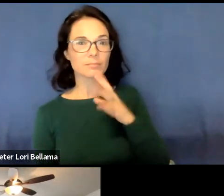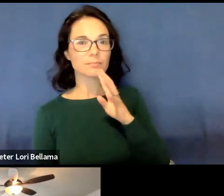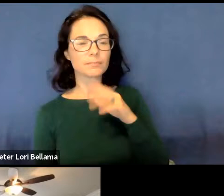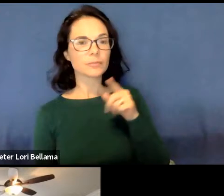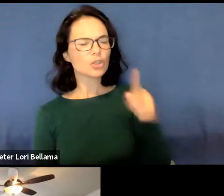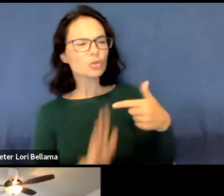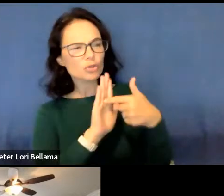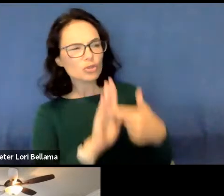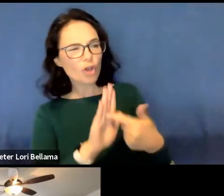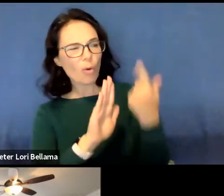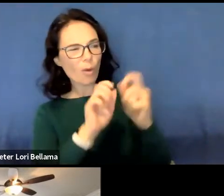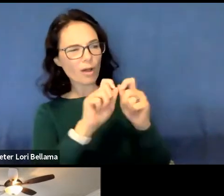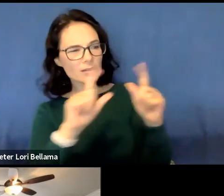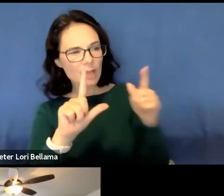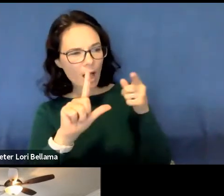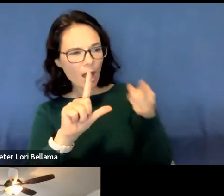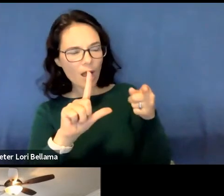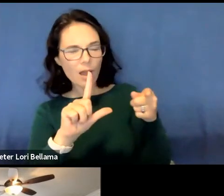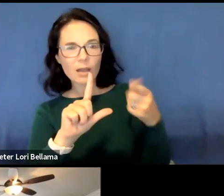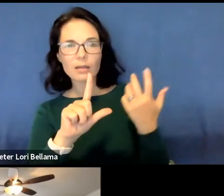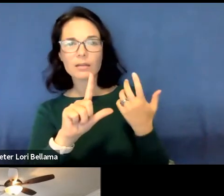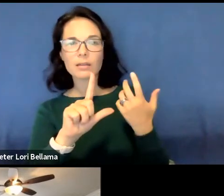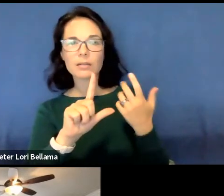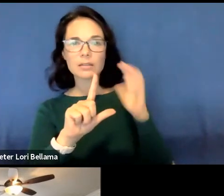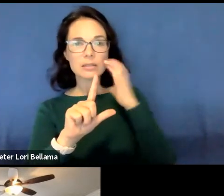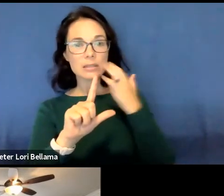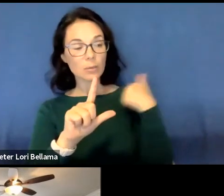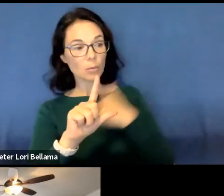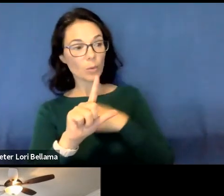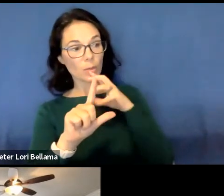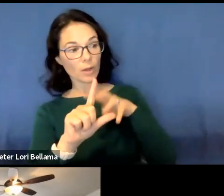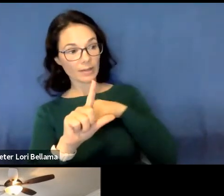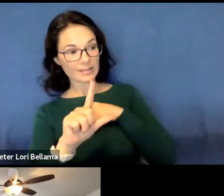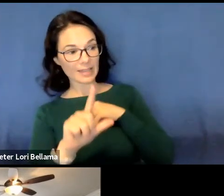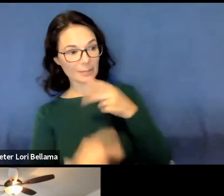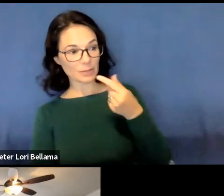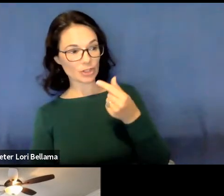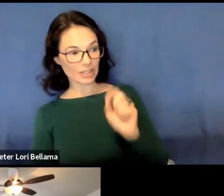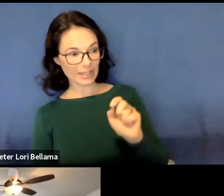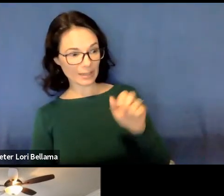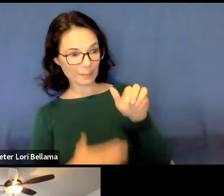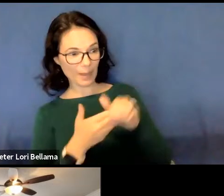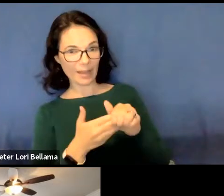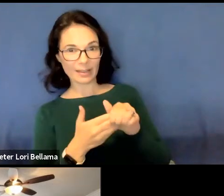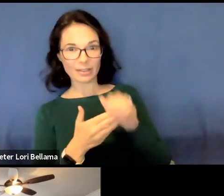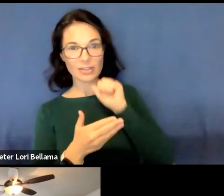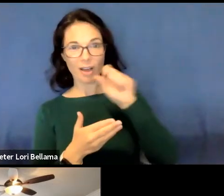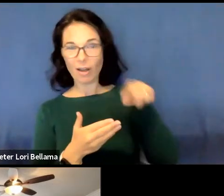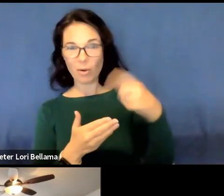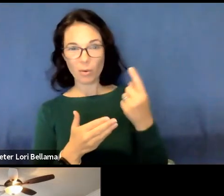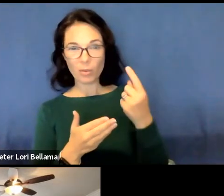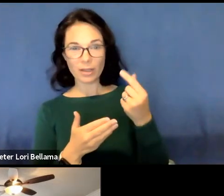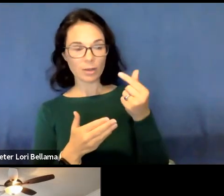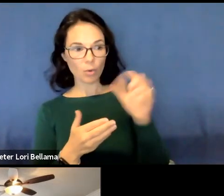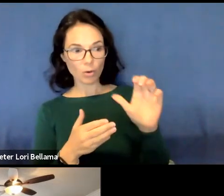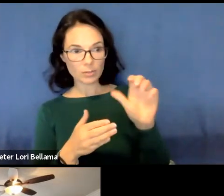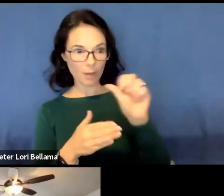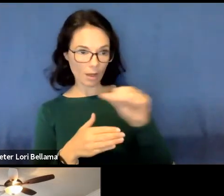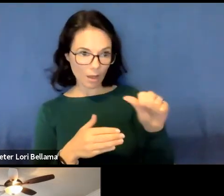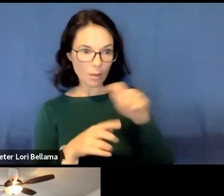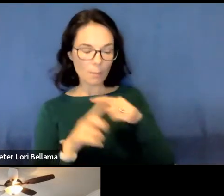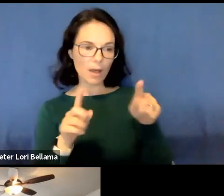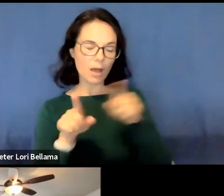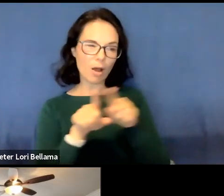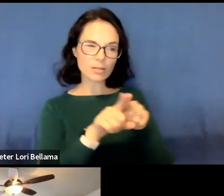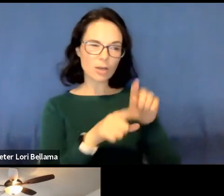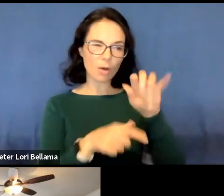us a slide where you showed that we would be accepting GE package for not just Grossmont's associate, but also